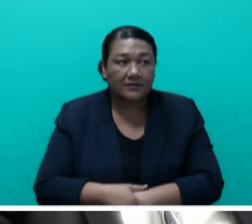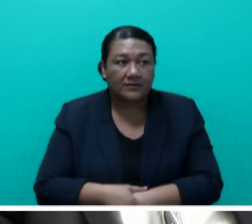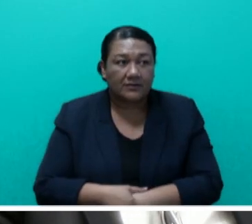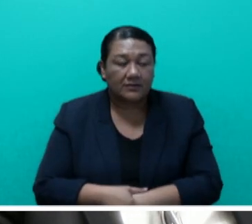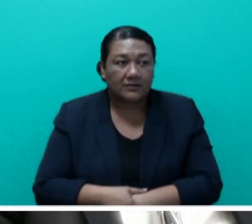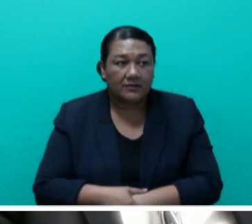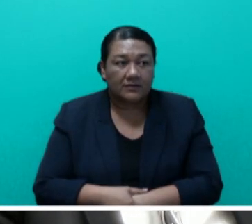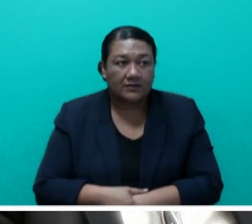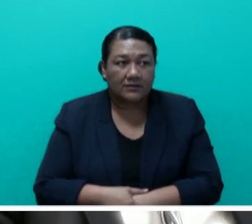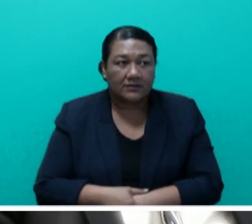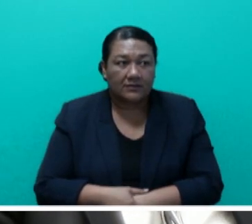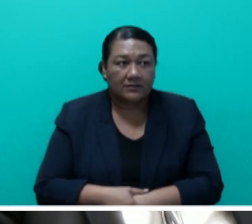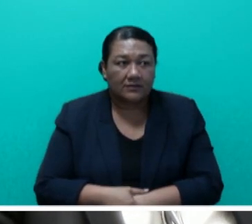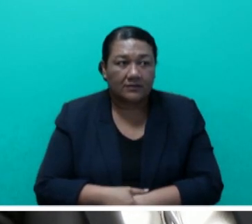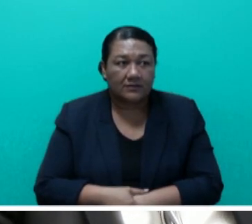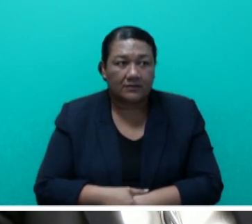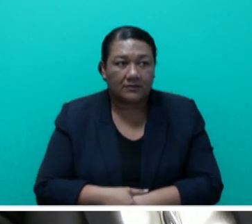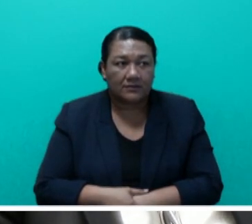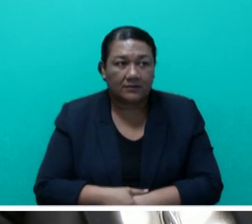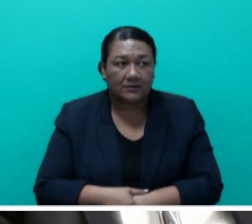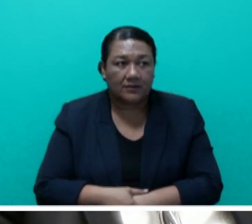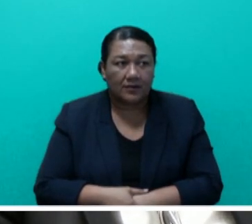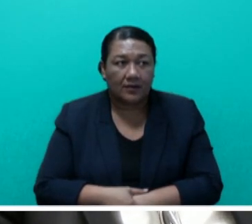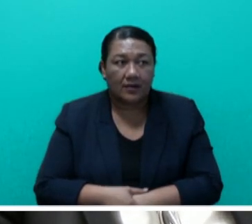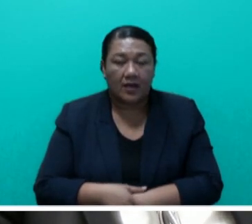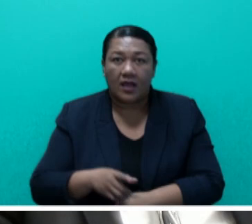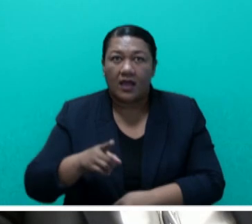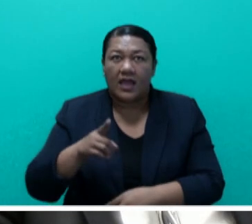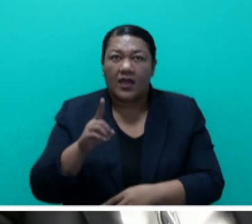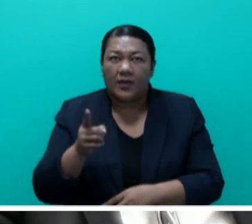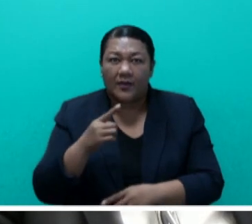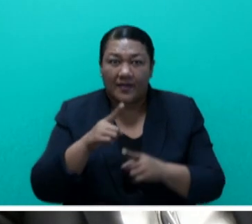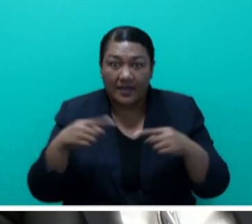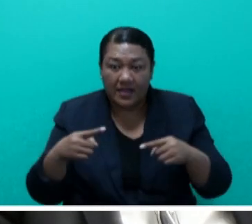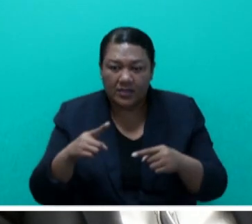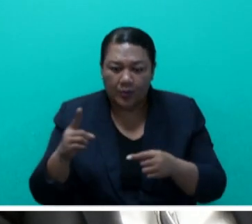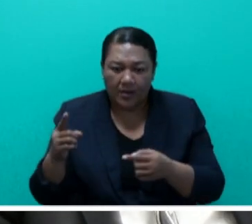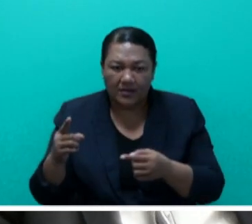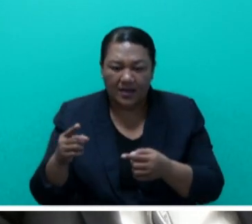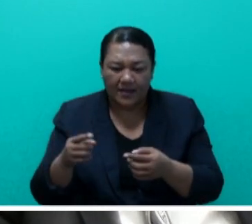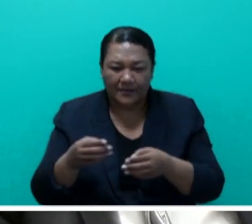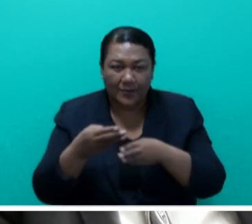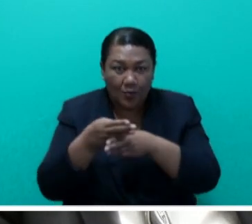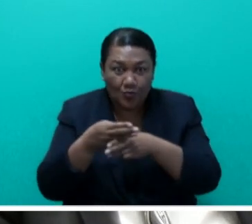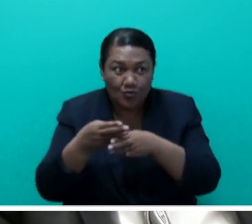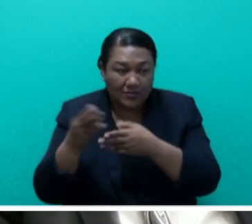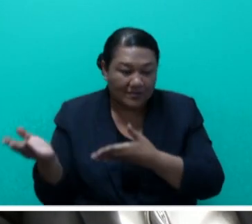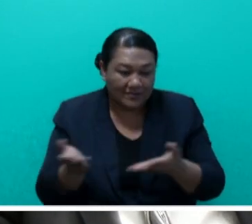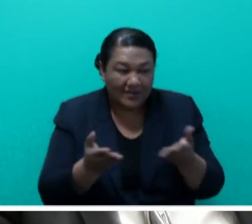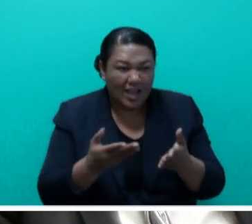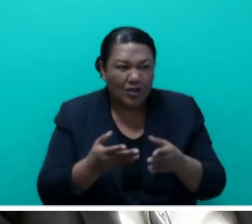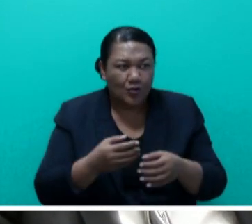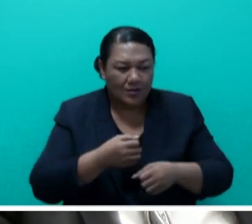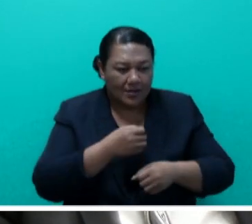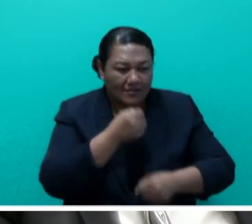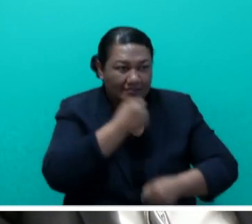site visits is that our stock of raw materials going into sawmills for our timber industry is declining. And there's a look now to replace what